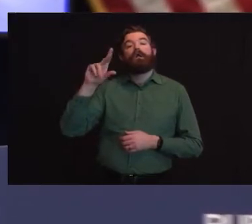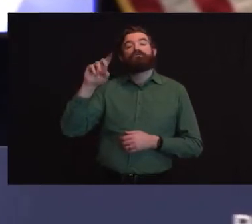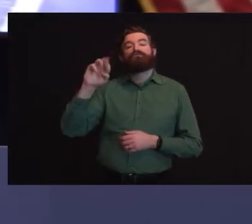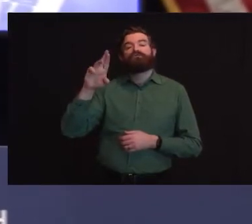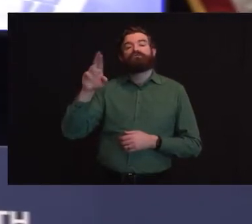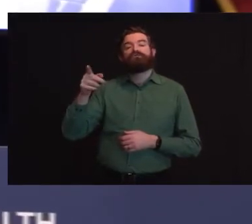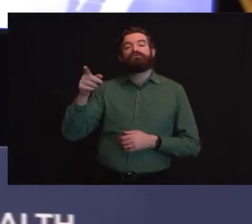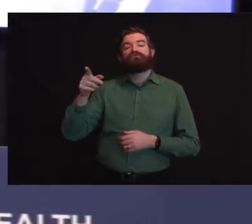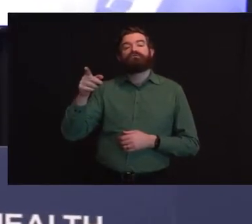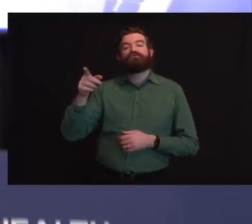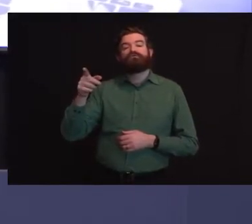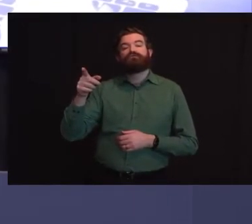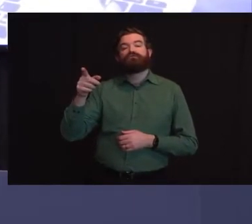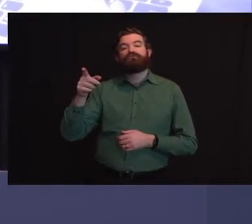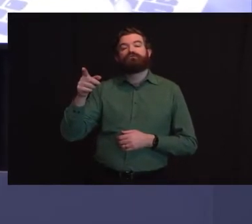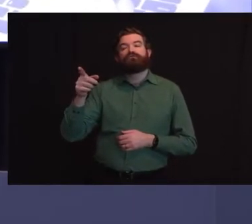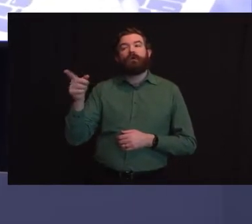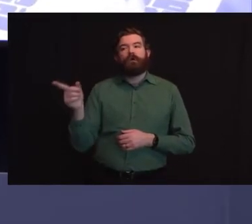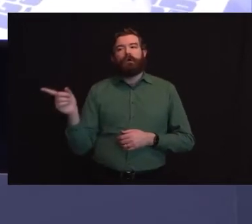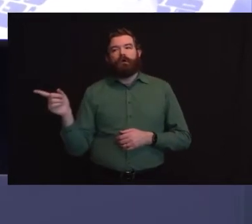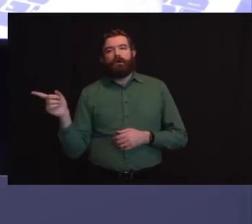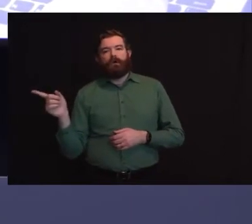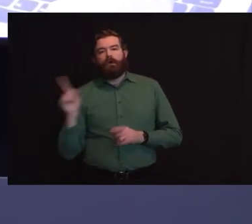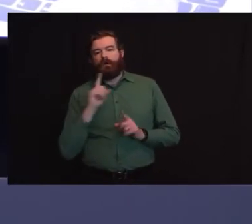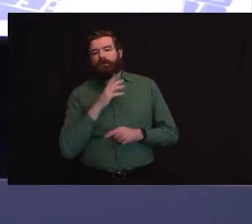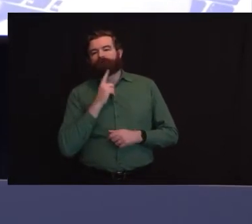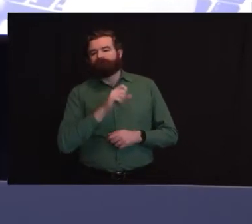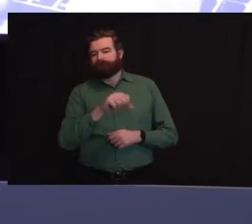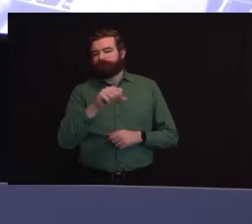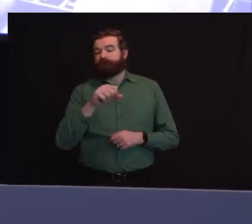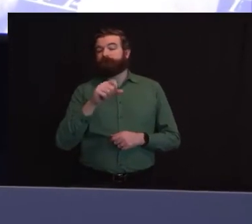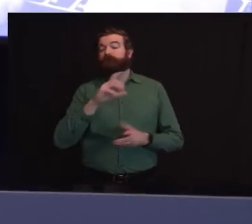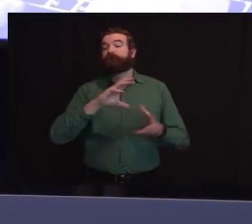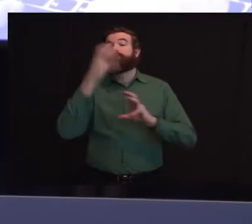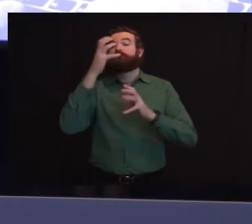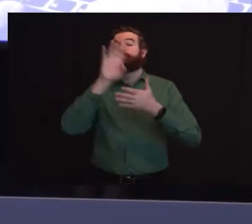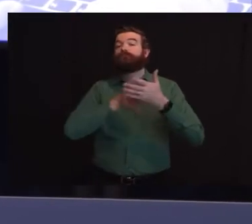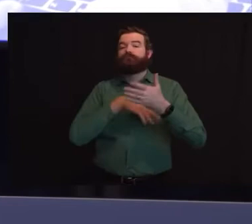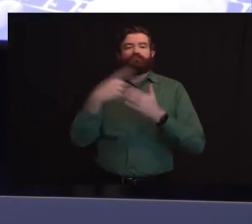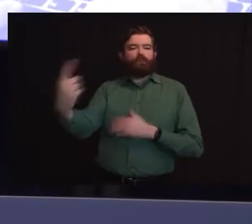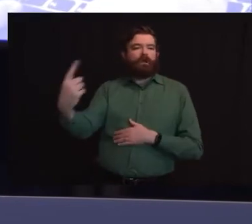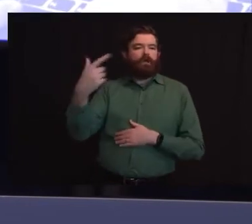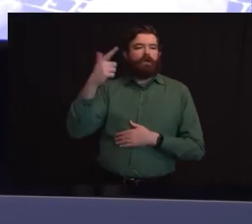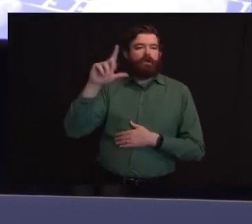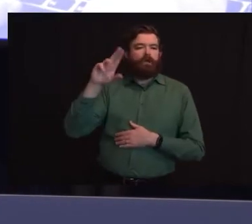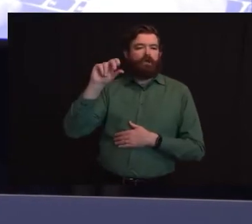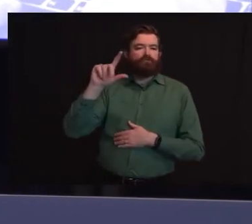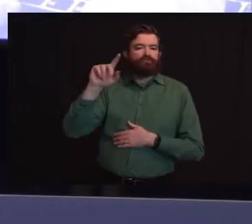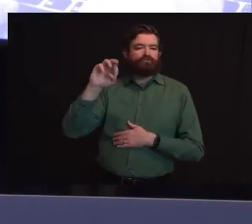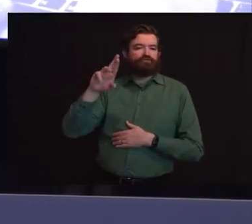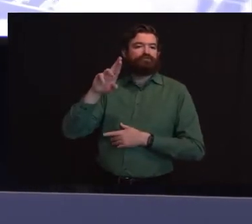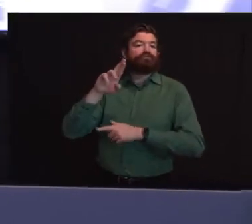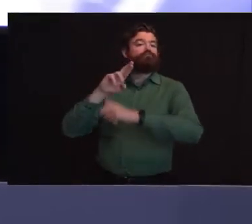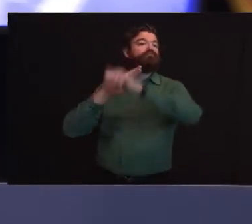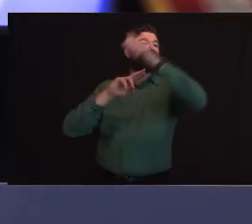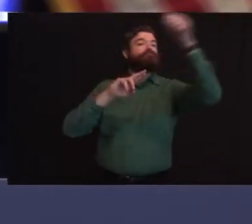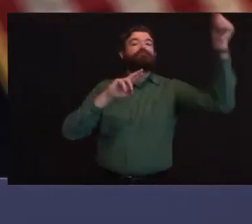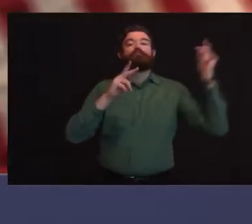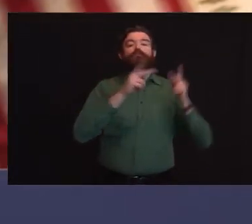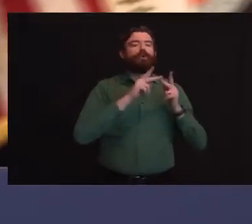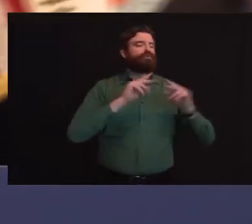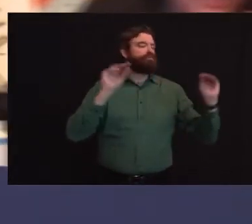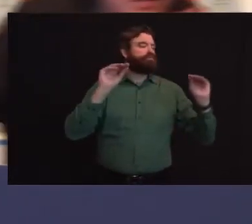only seen it at Gloucester, so we have not seen any other sites that had reported it. Mahan, could you and or Paramel follow